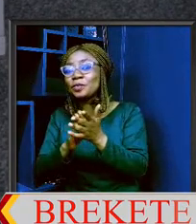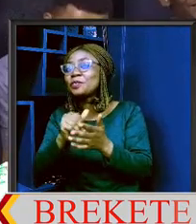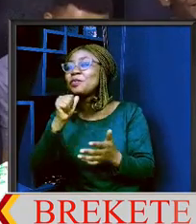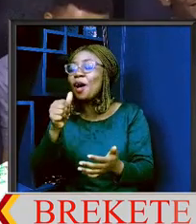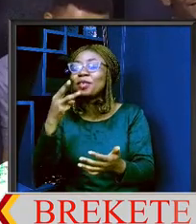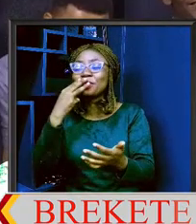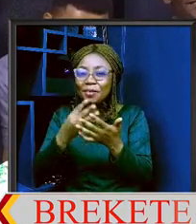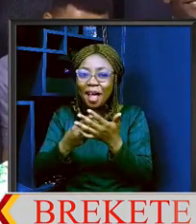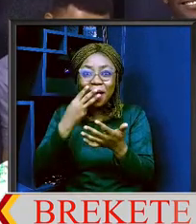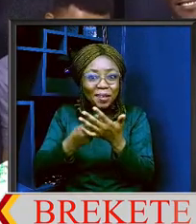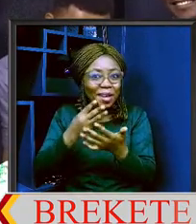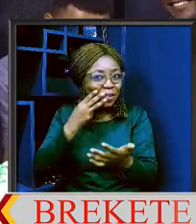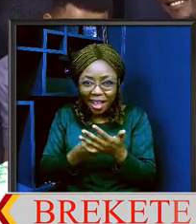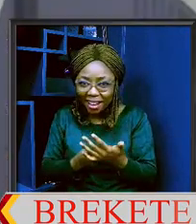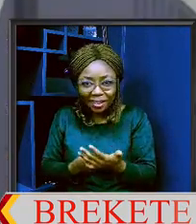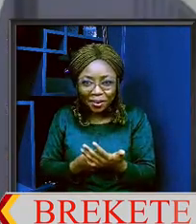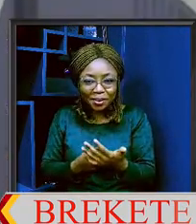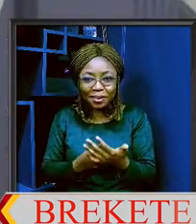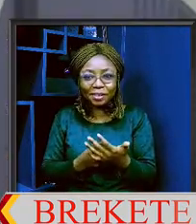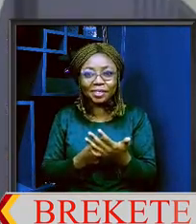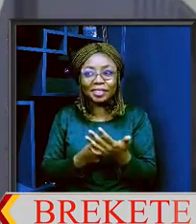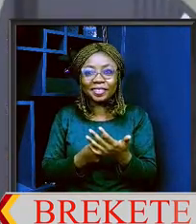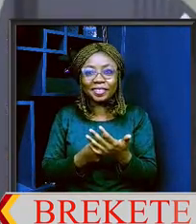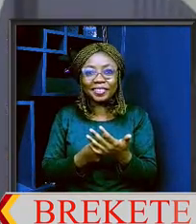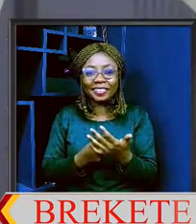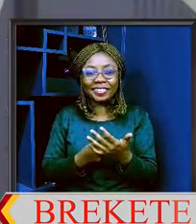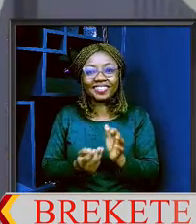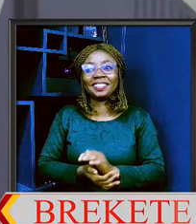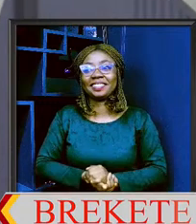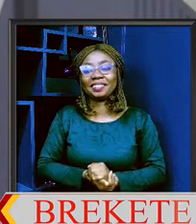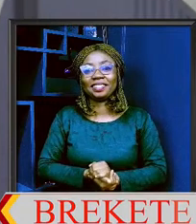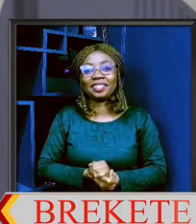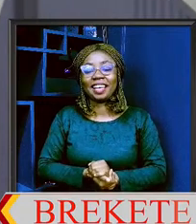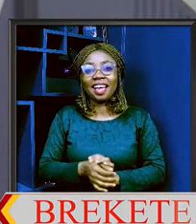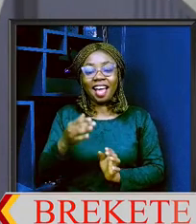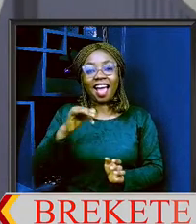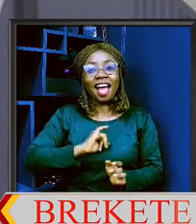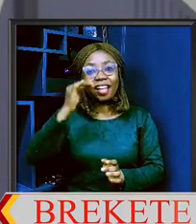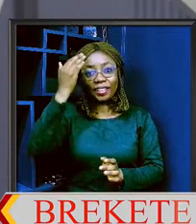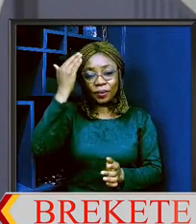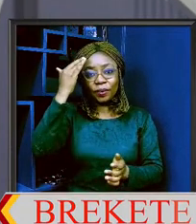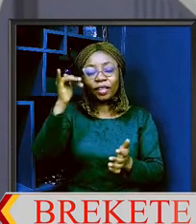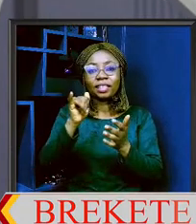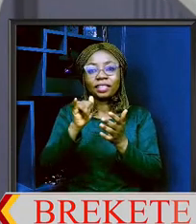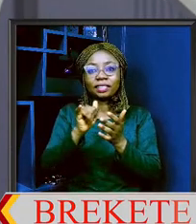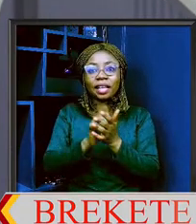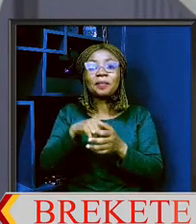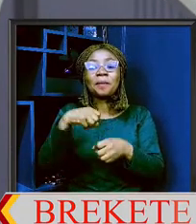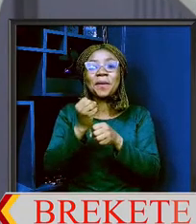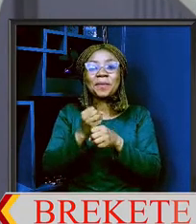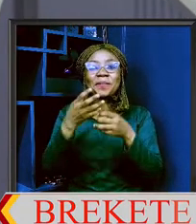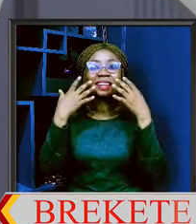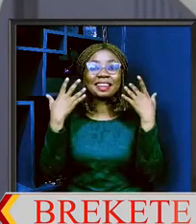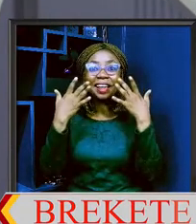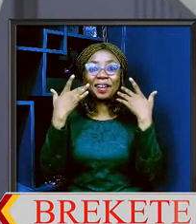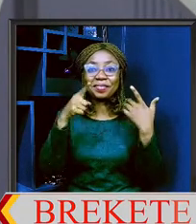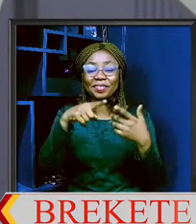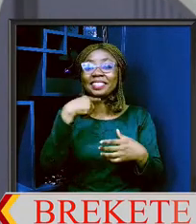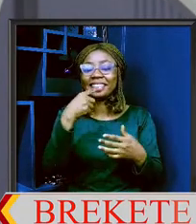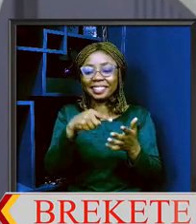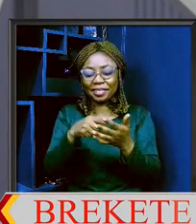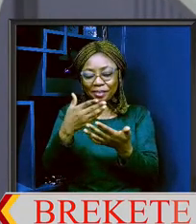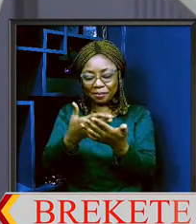well well I know I know make me love you